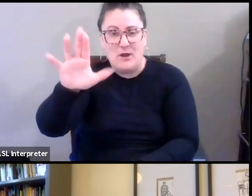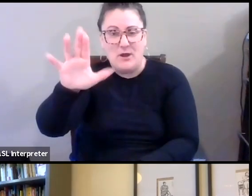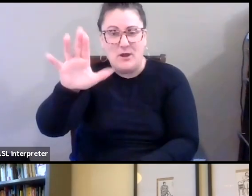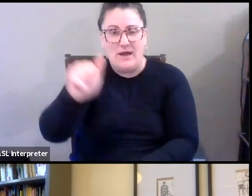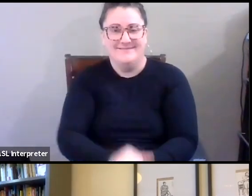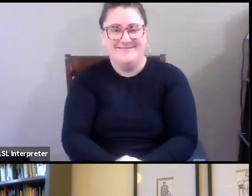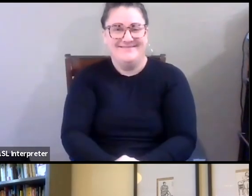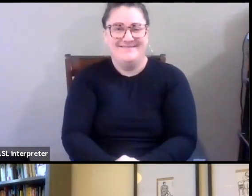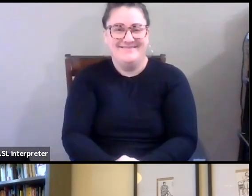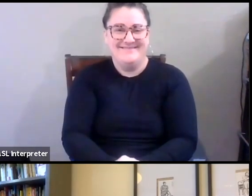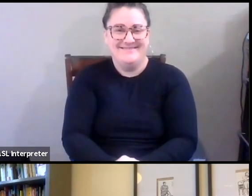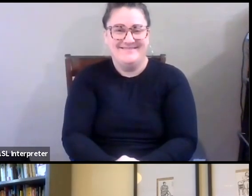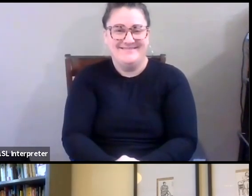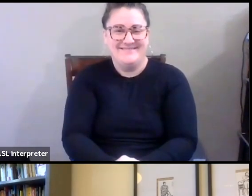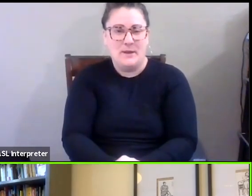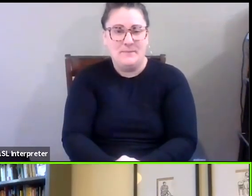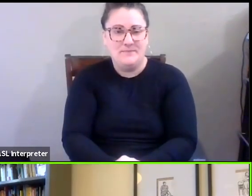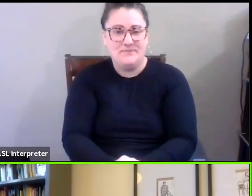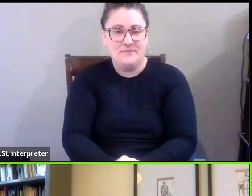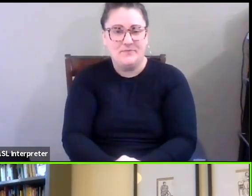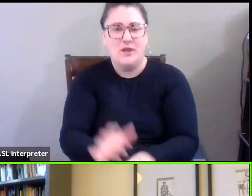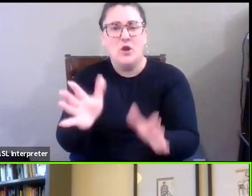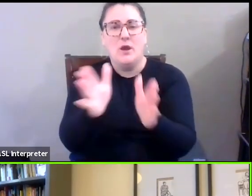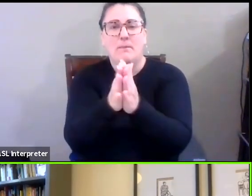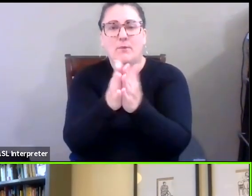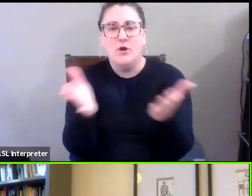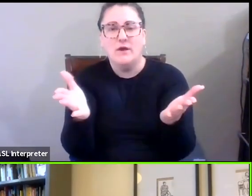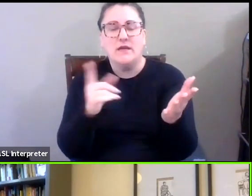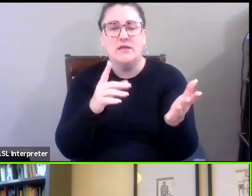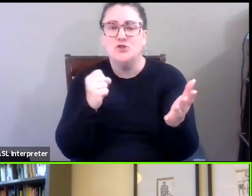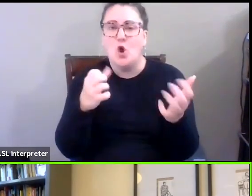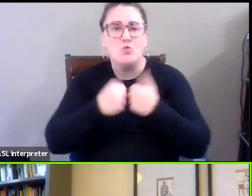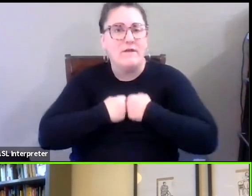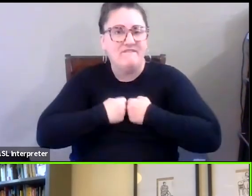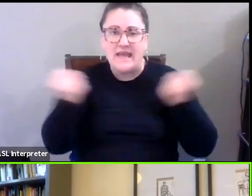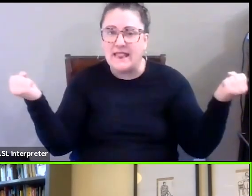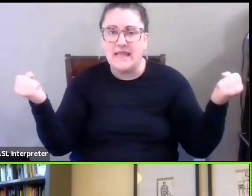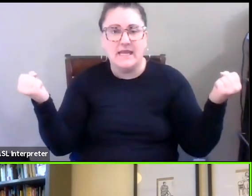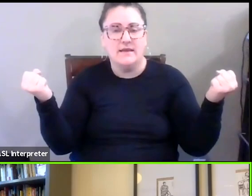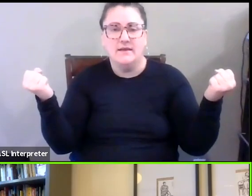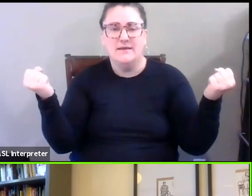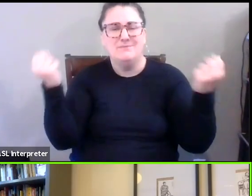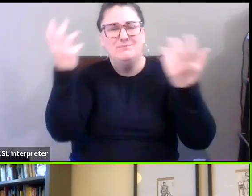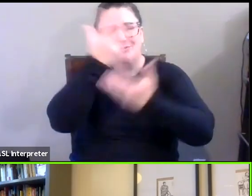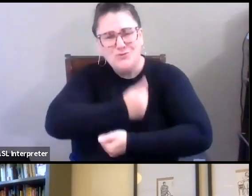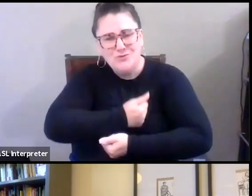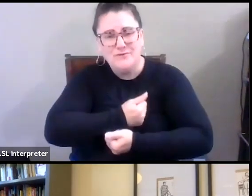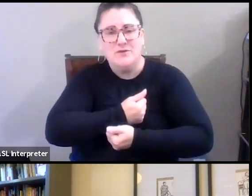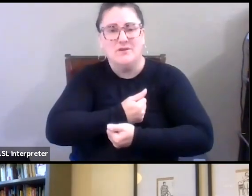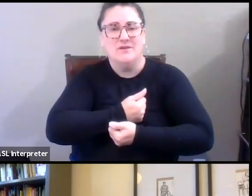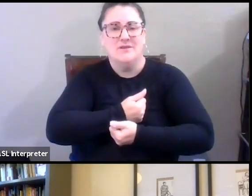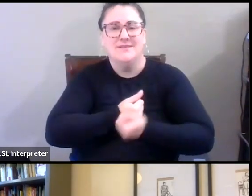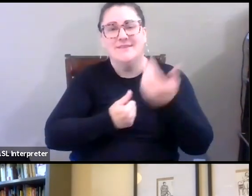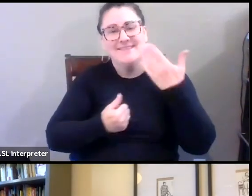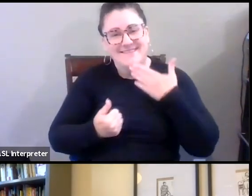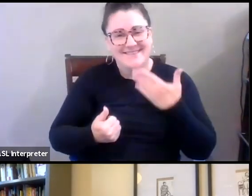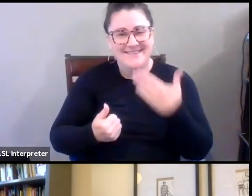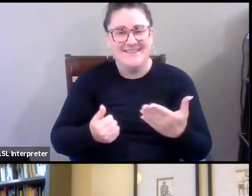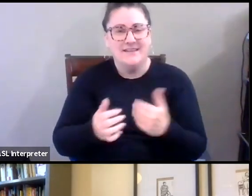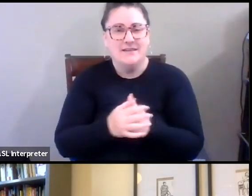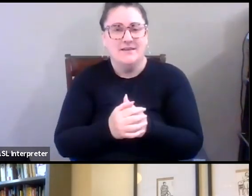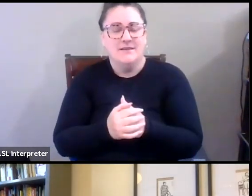yes, because that's your book is so revealing and so beautiful. And oh, thank you.